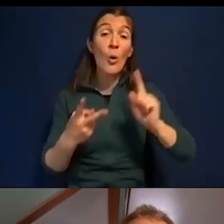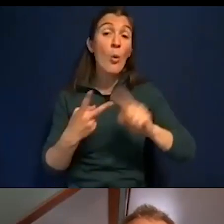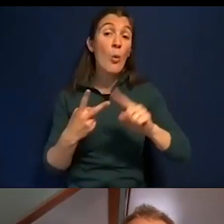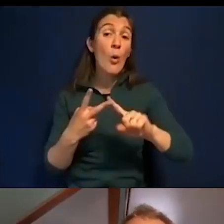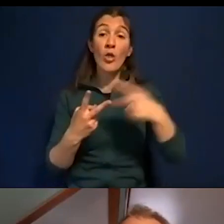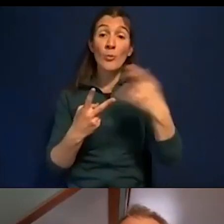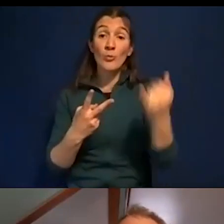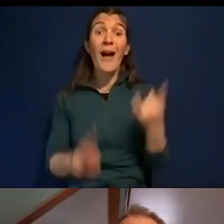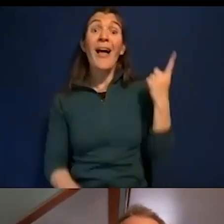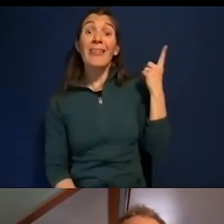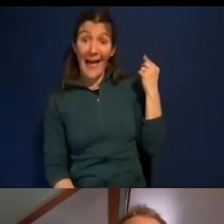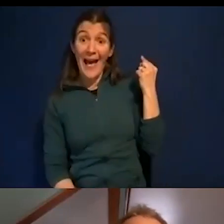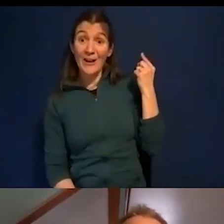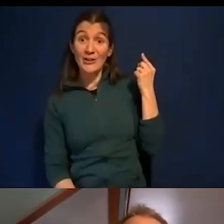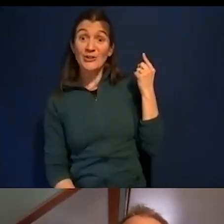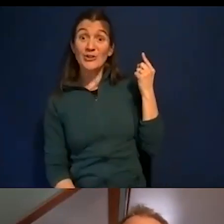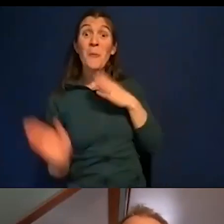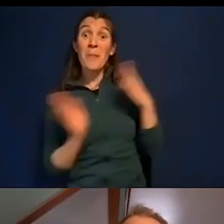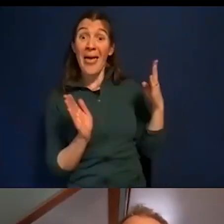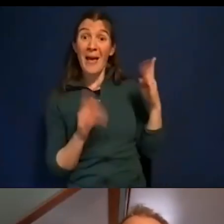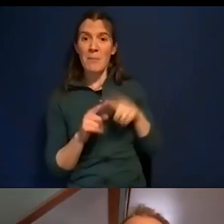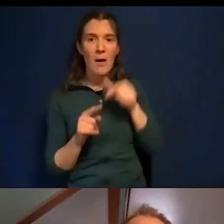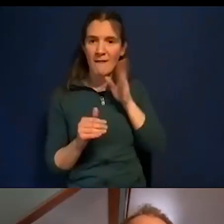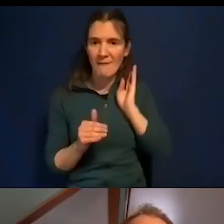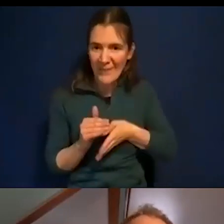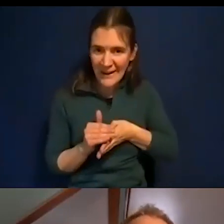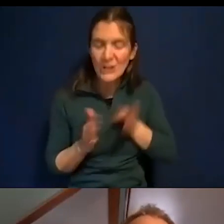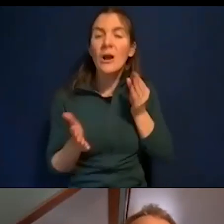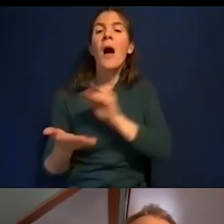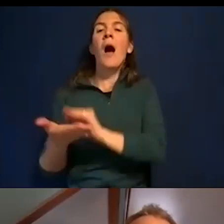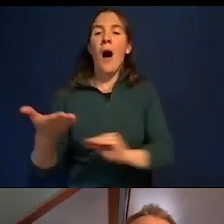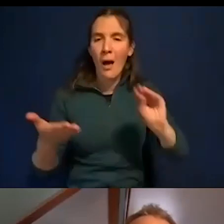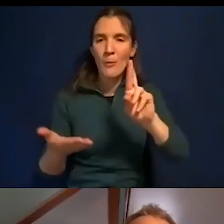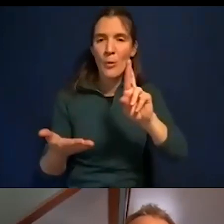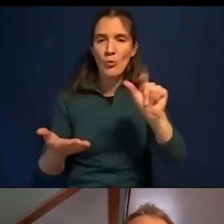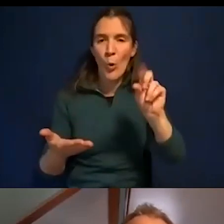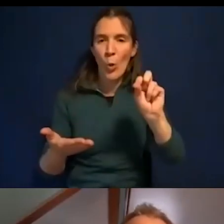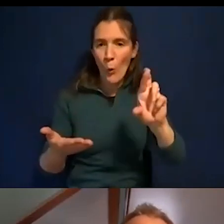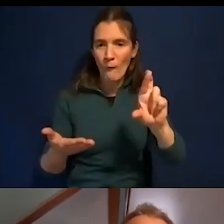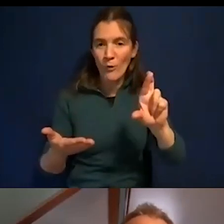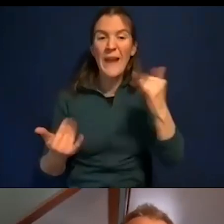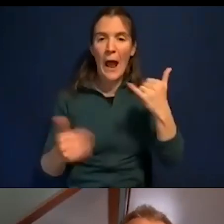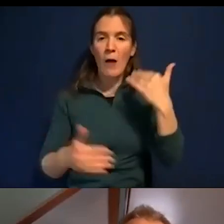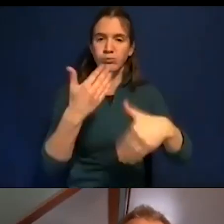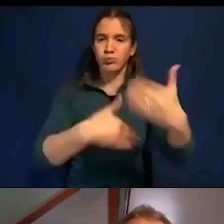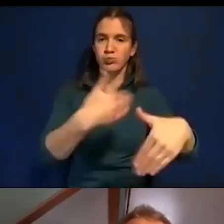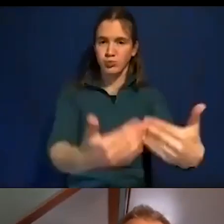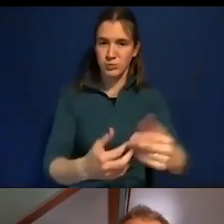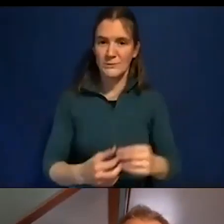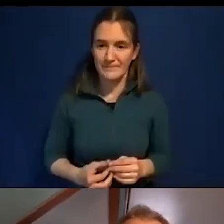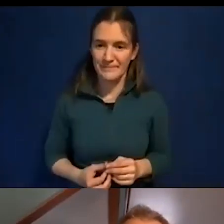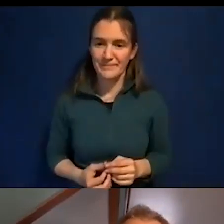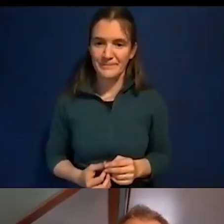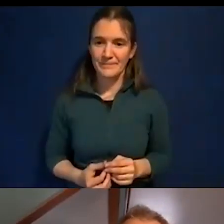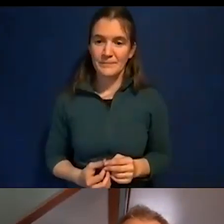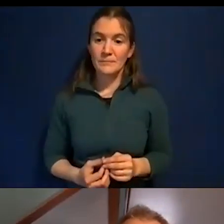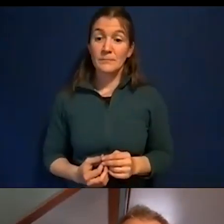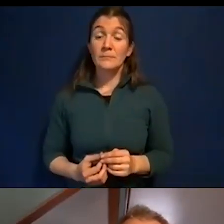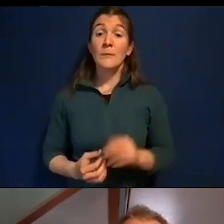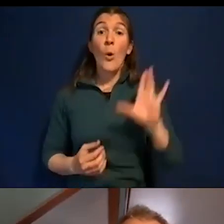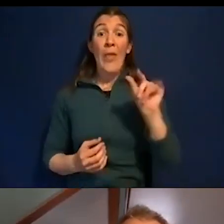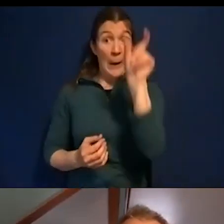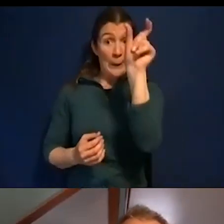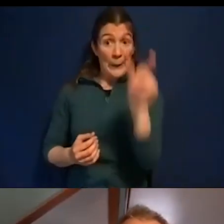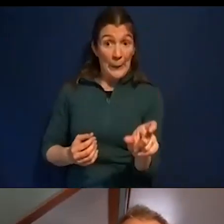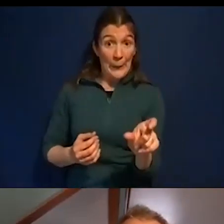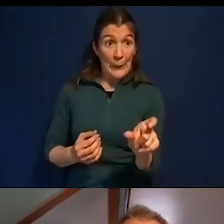been in last year's budget that we didn't get to, or in progress now. That list looks a